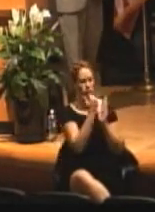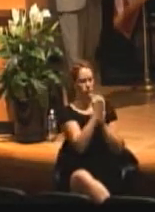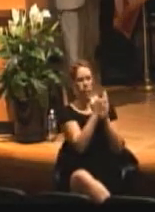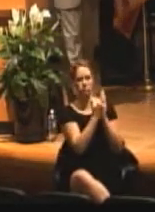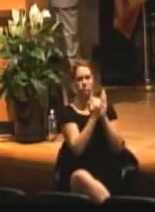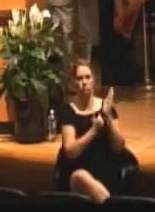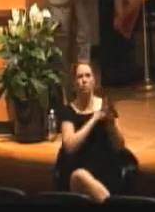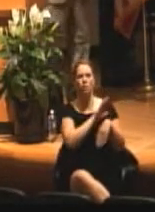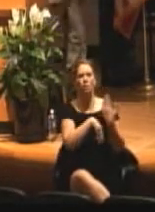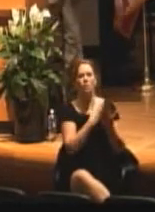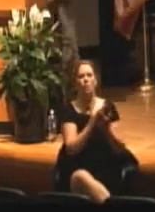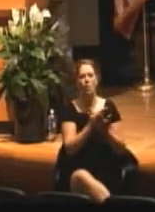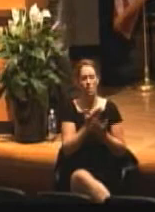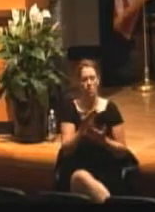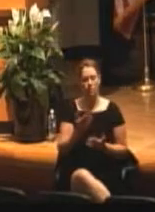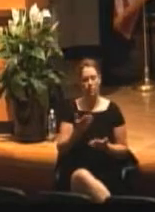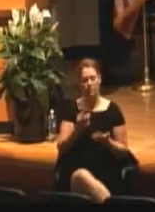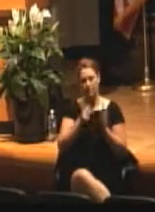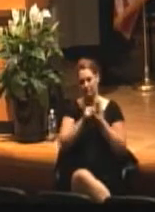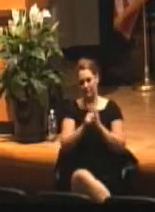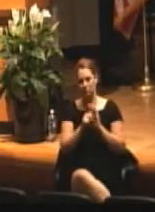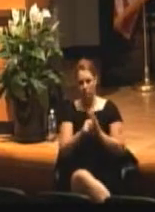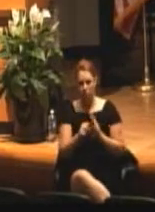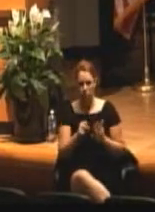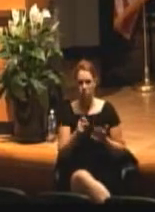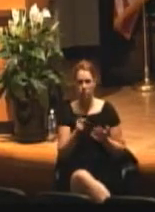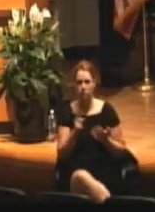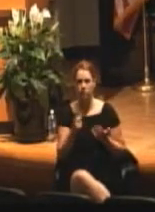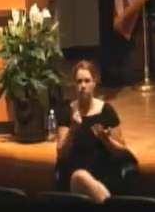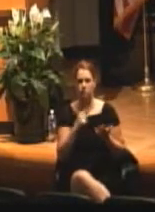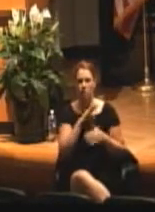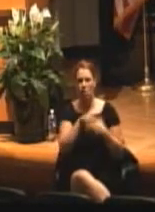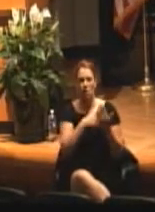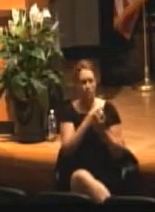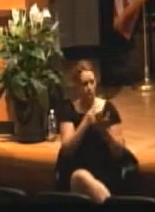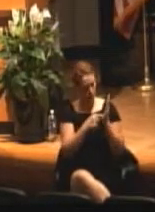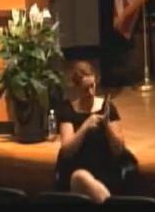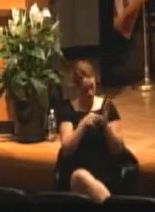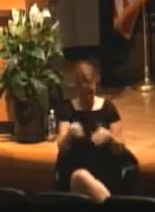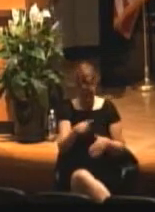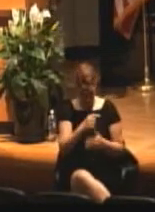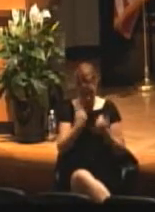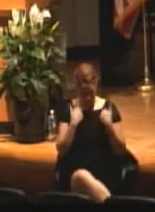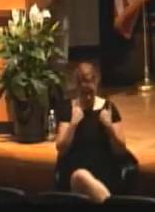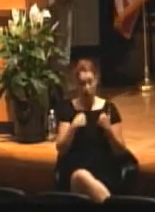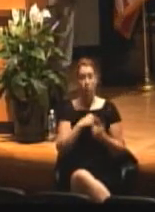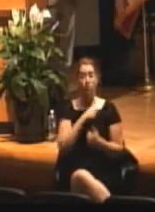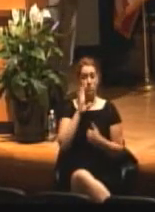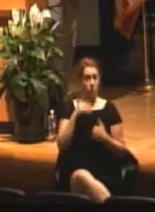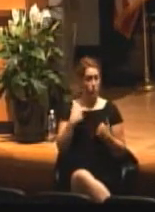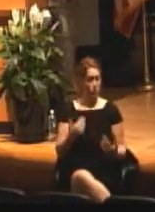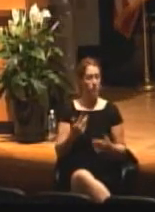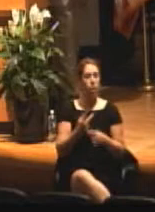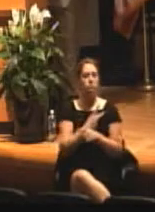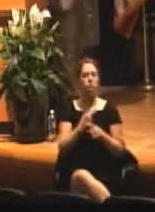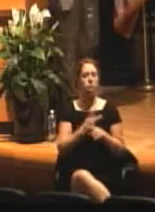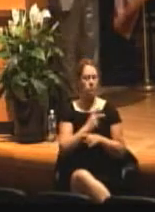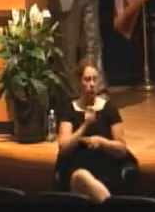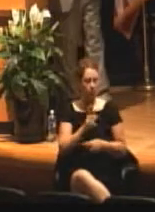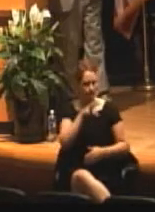worksheet in there for you guys, so if people want to work up their own later, you can definitely do it. But we're going to calculate or take into account